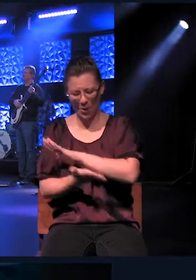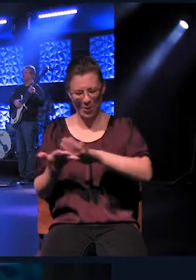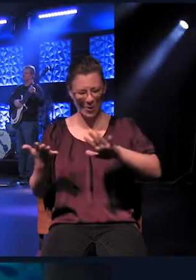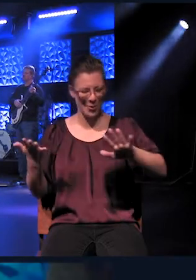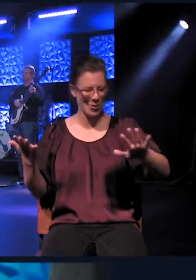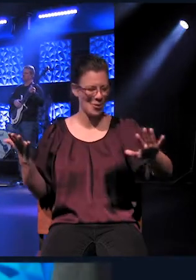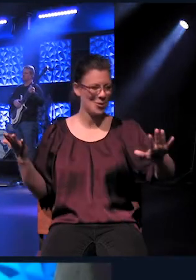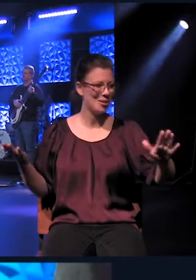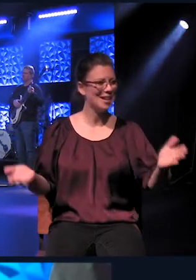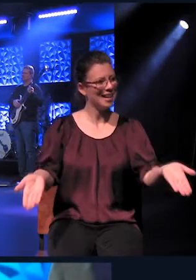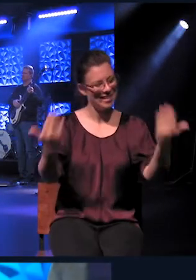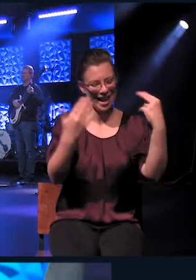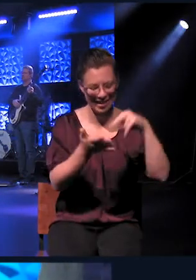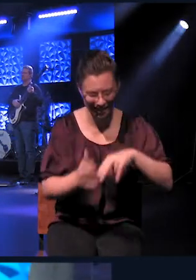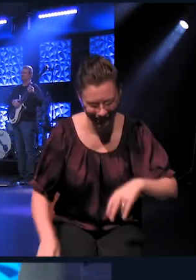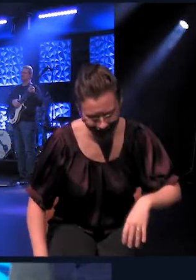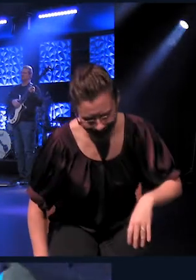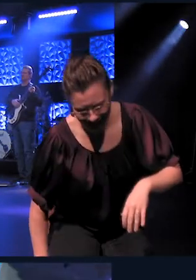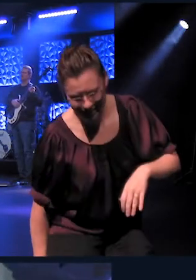can we stand and sing that together?